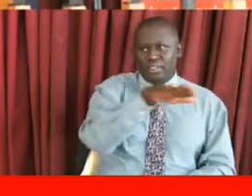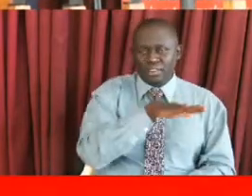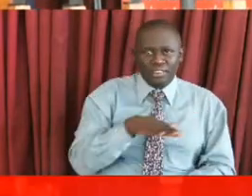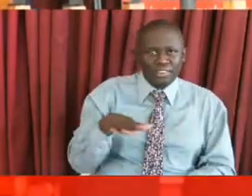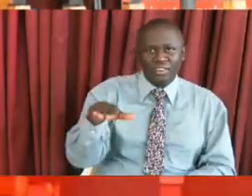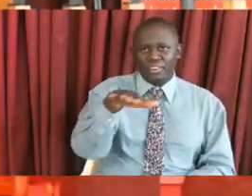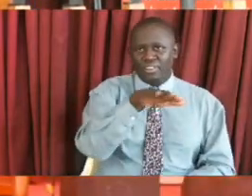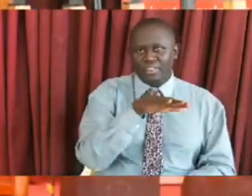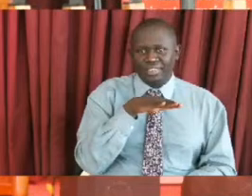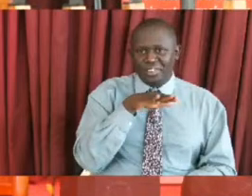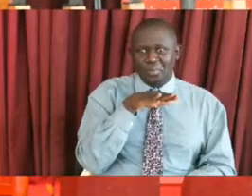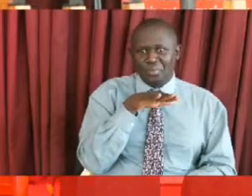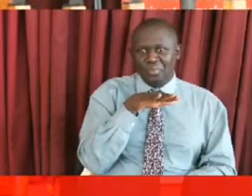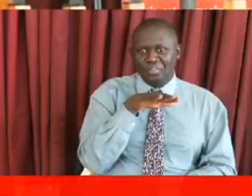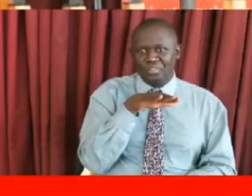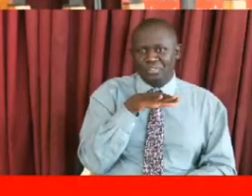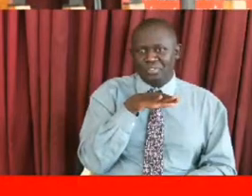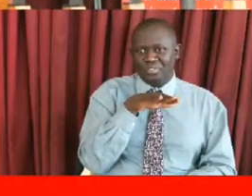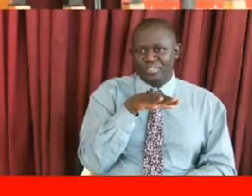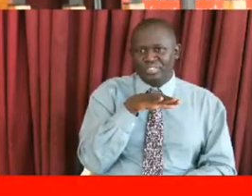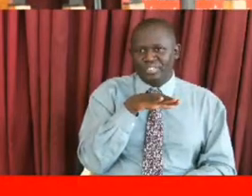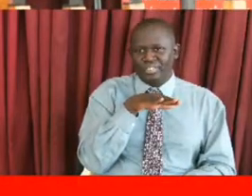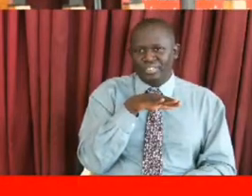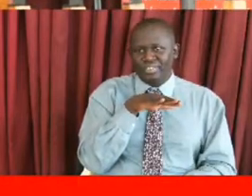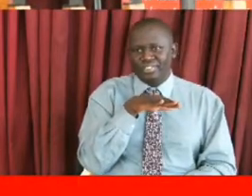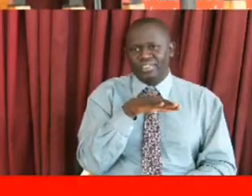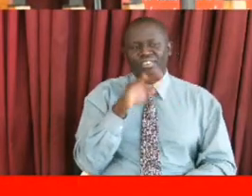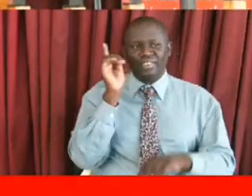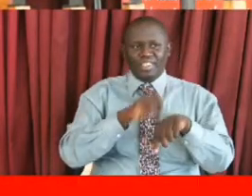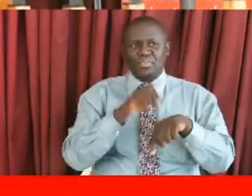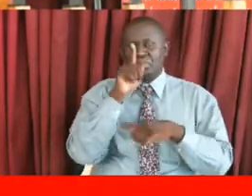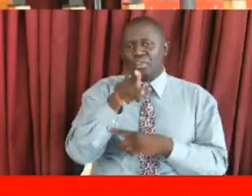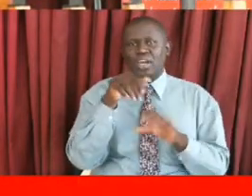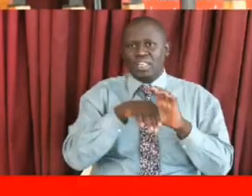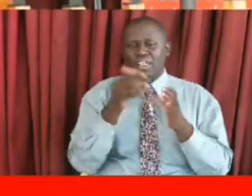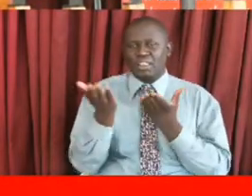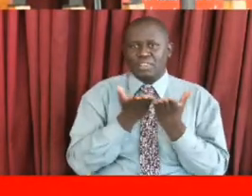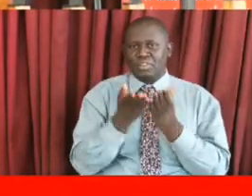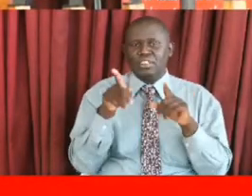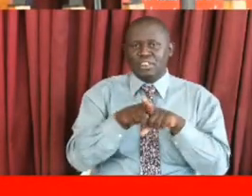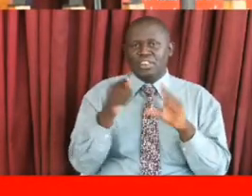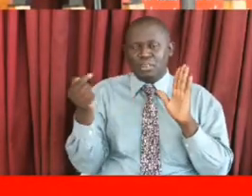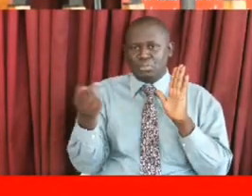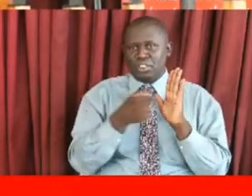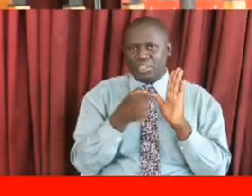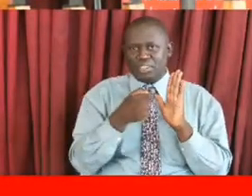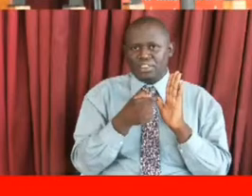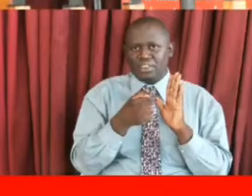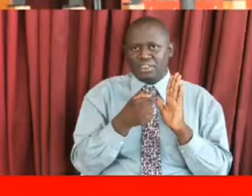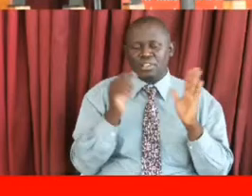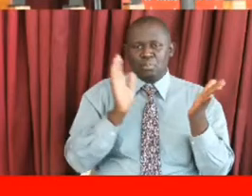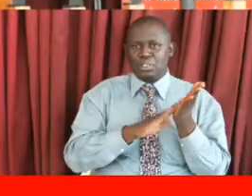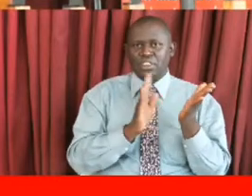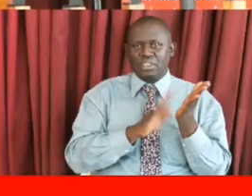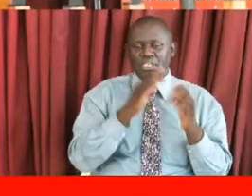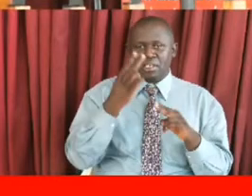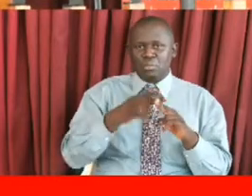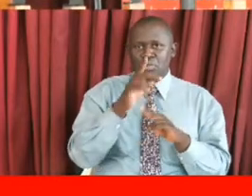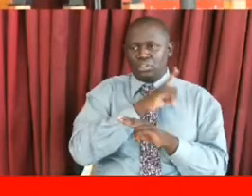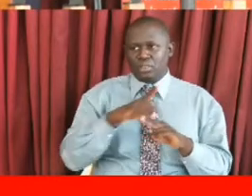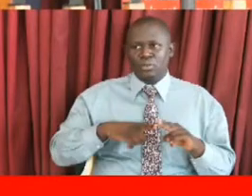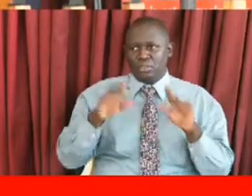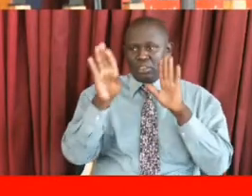Kingdom when you are in a service like this praise the name of the Lord the